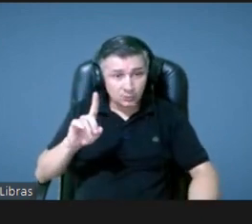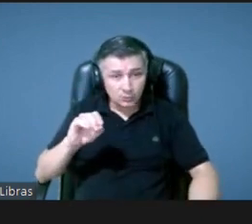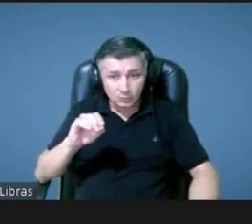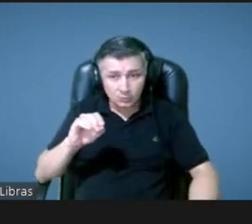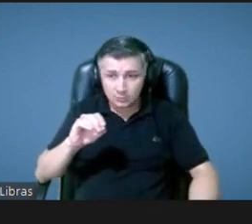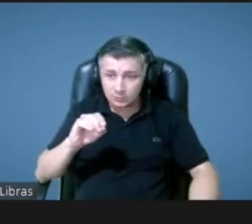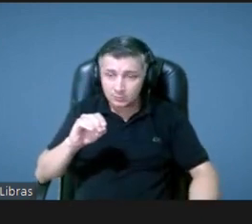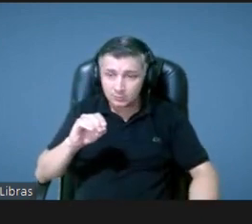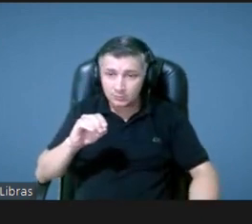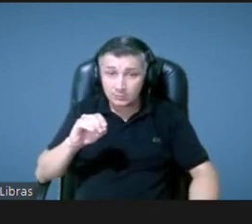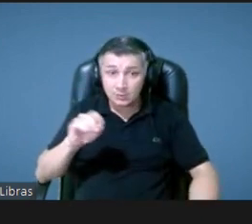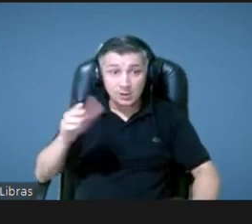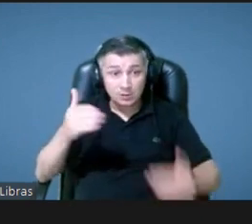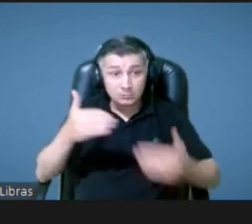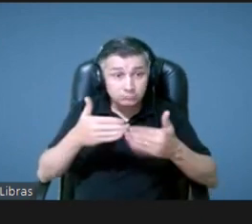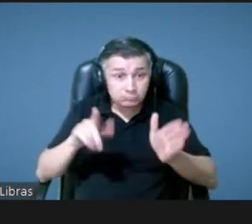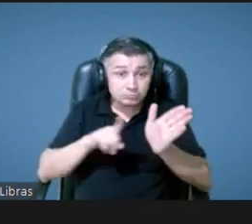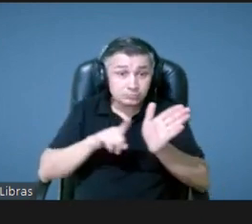Thank you, Thiago.